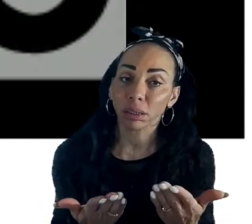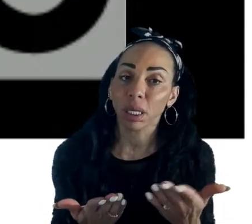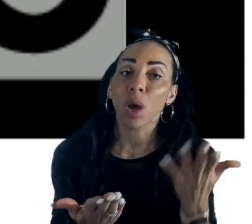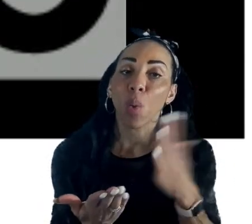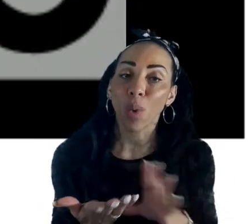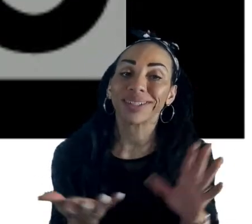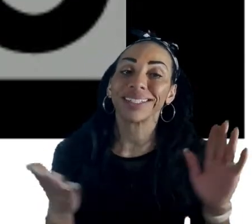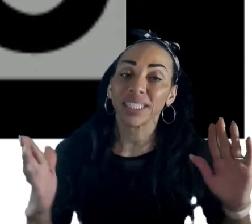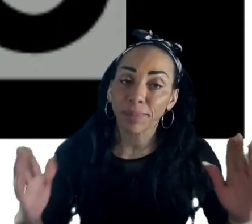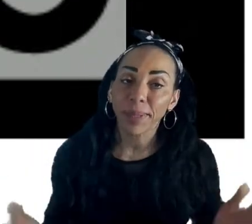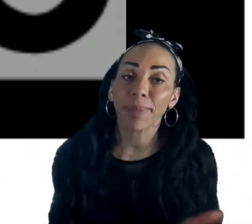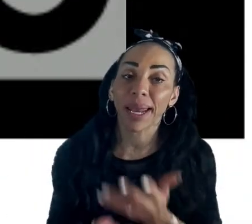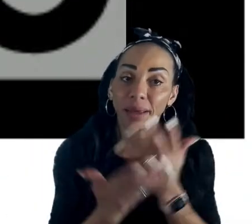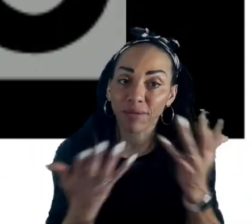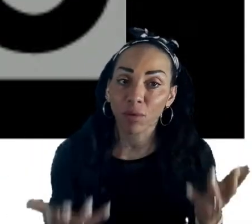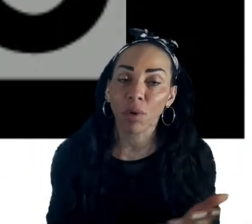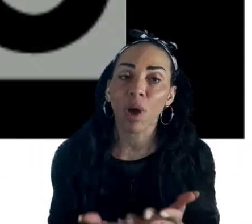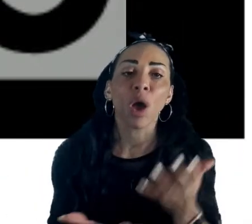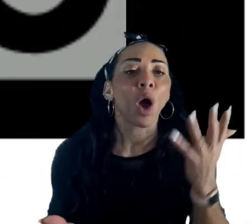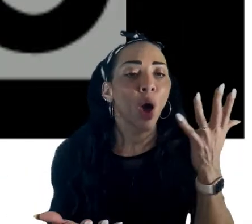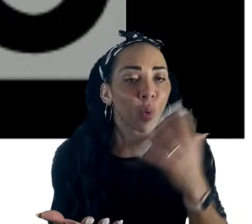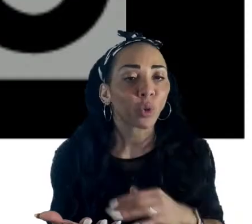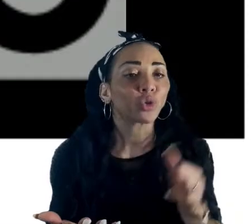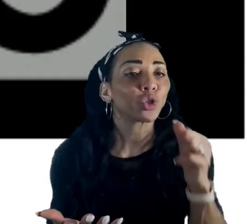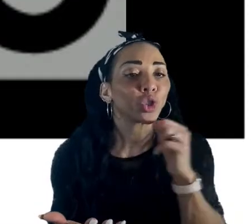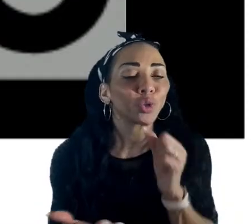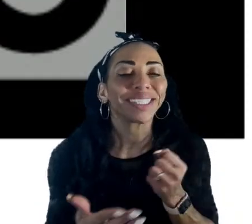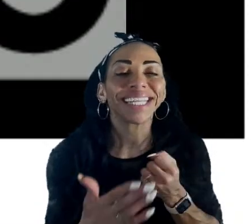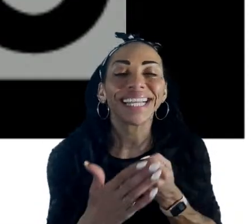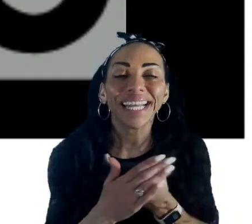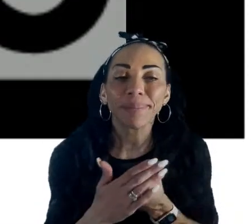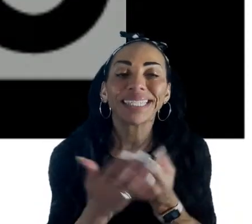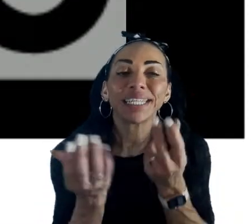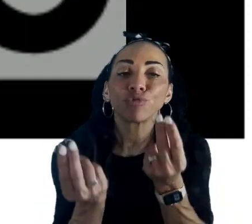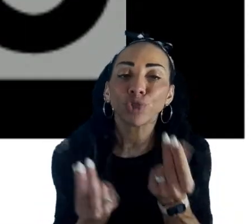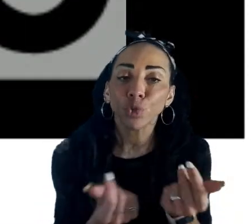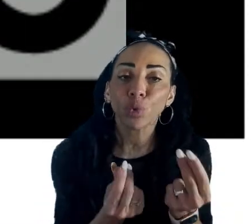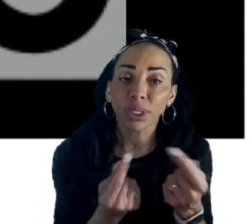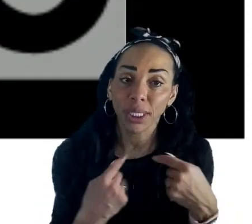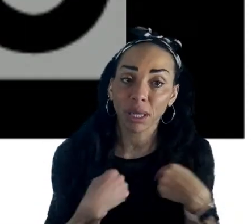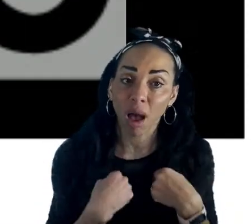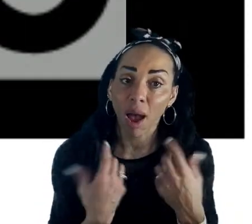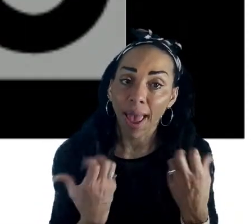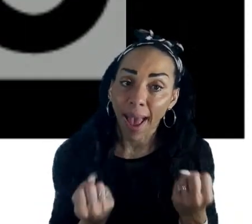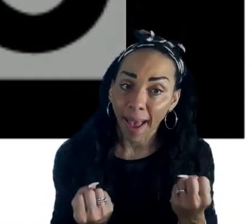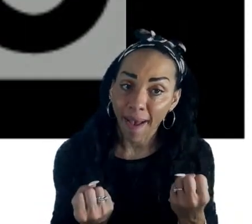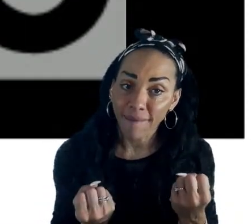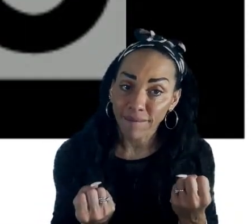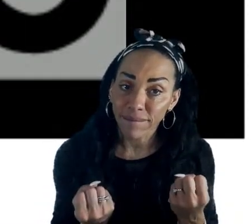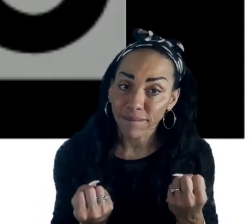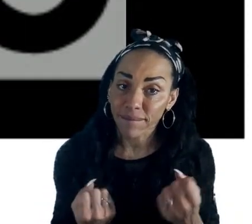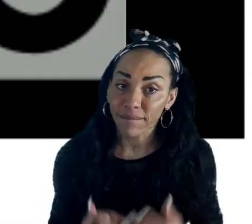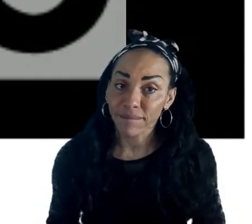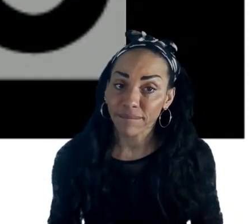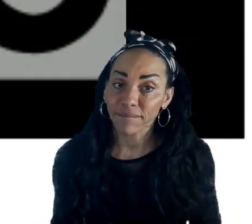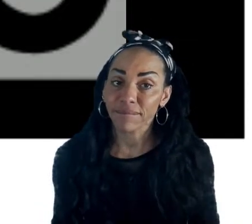use the limited resources that I have and the way that I make work, so taking small sections of that work